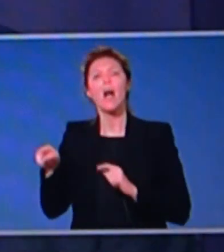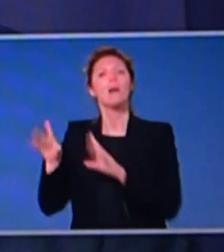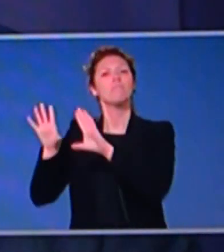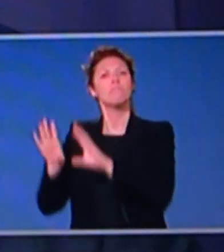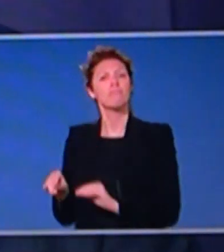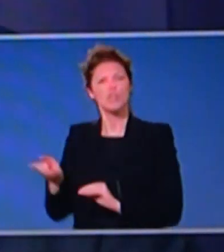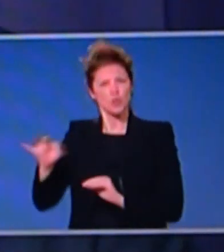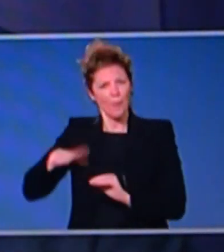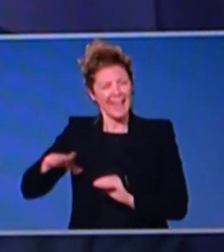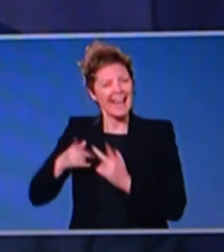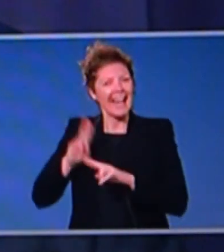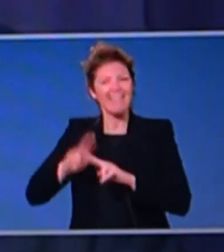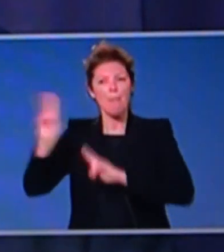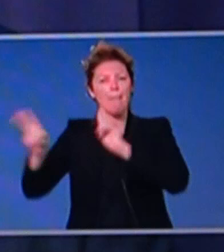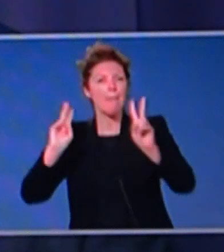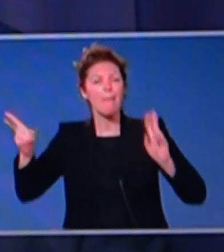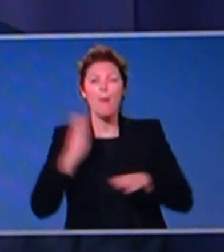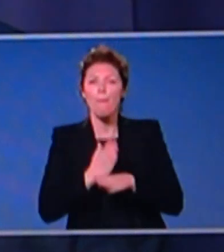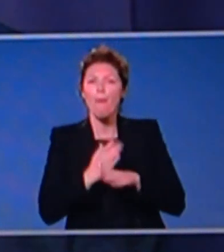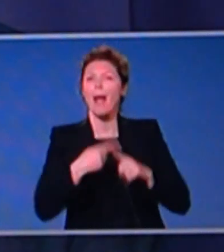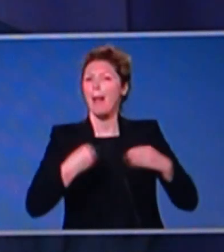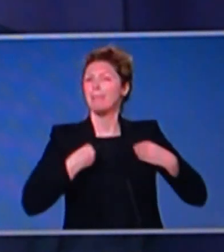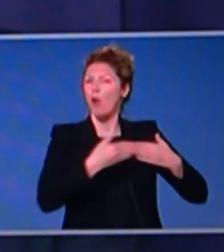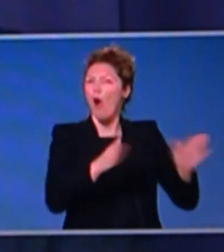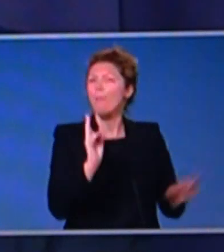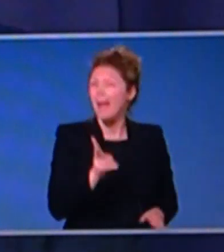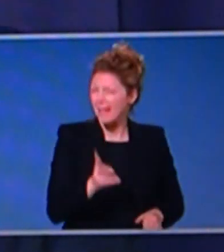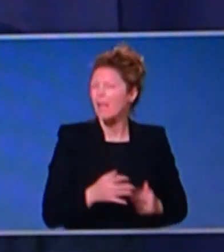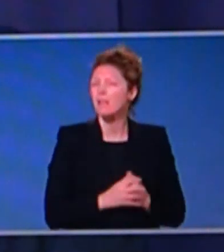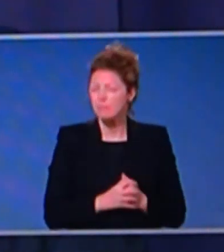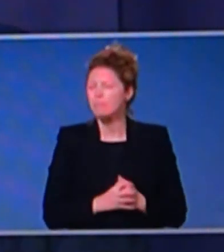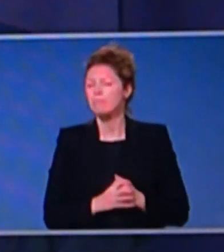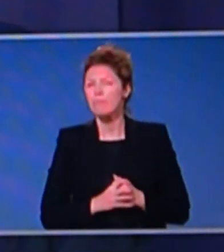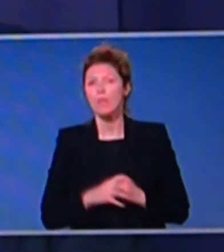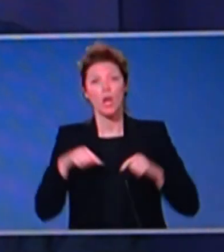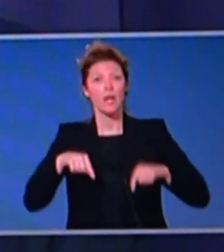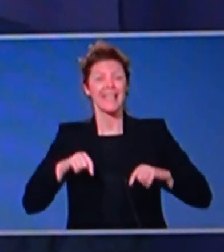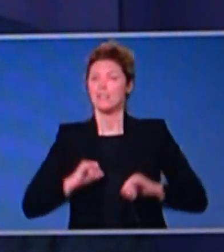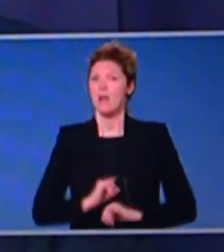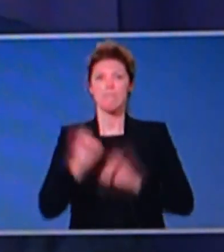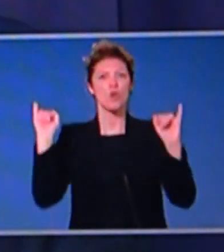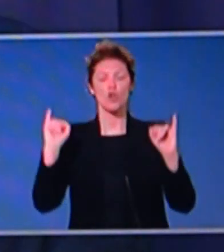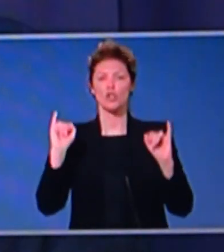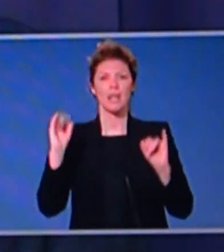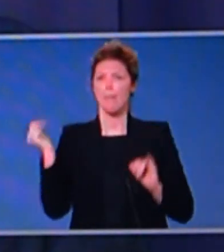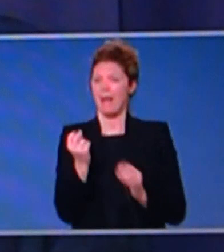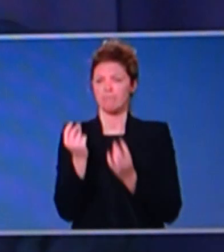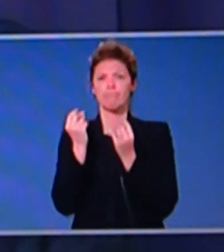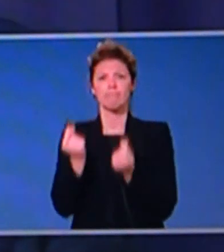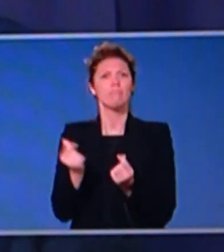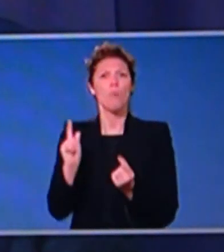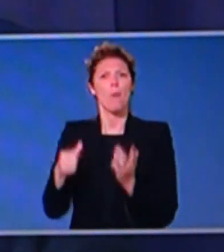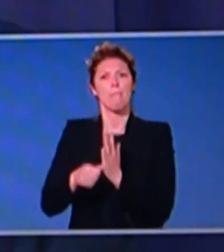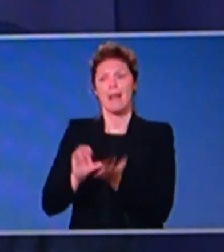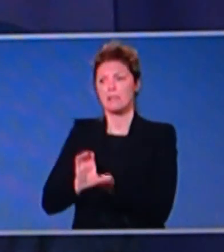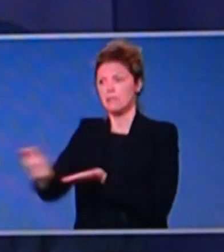be necessary on the other side. We made that clear at the outset. This was emergency response measures.